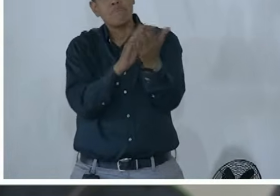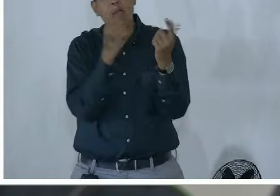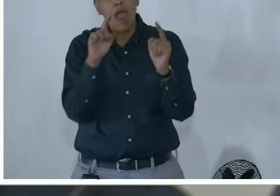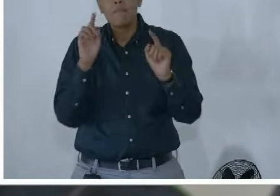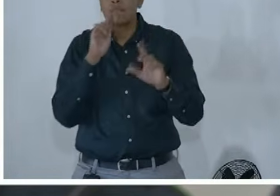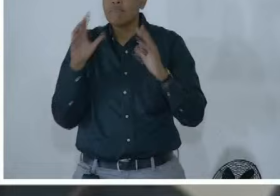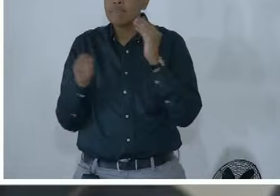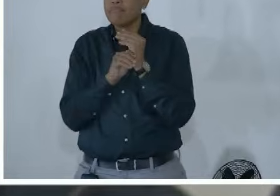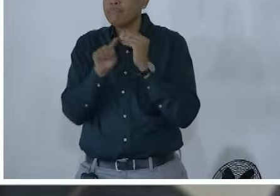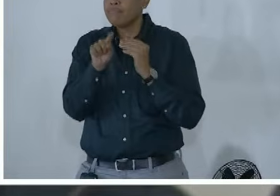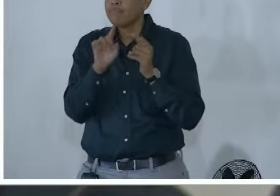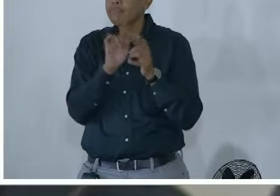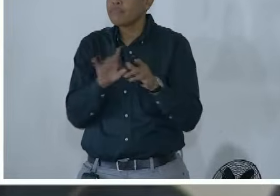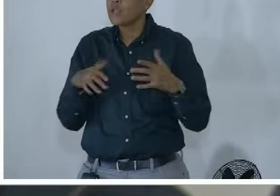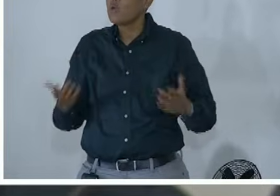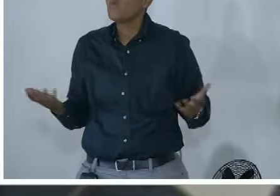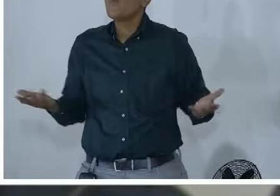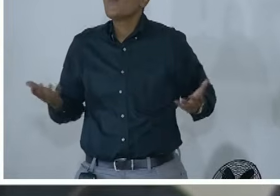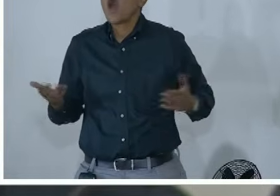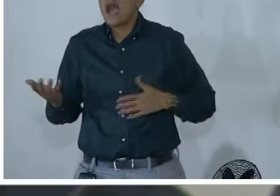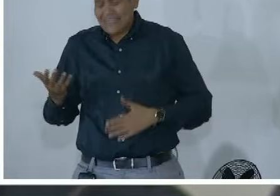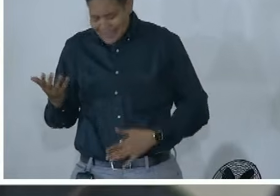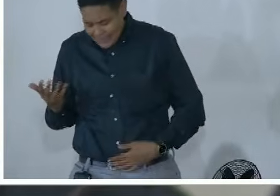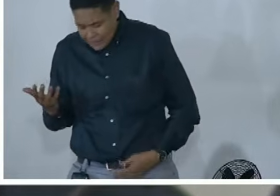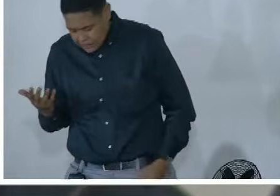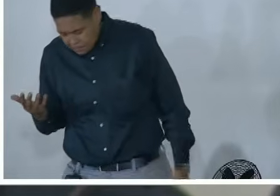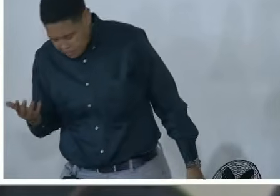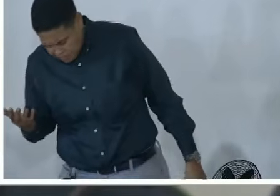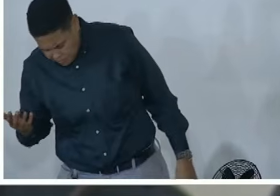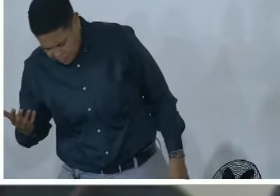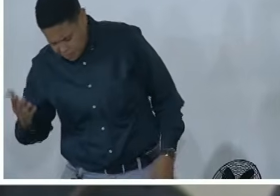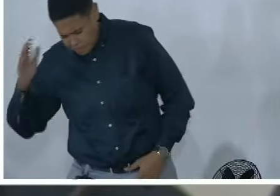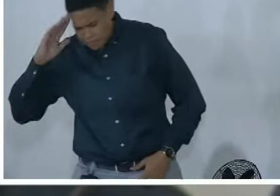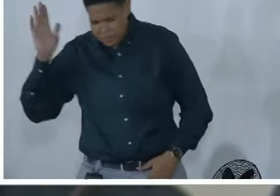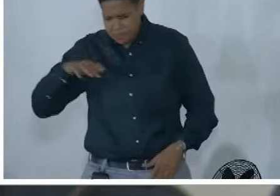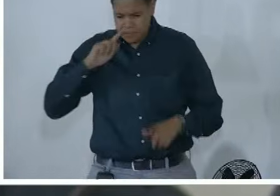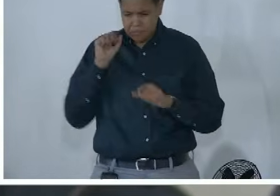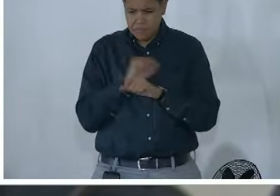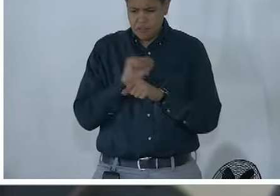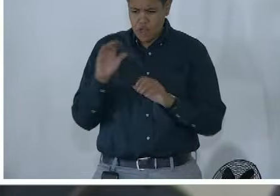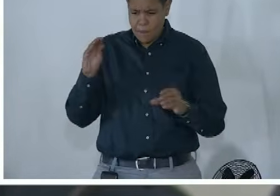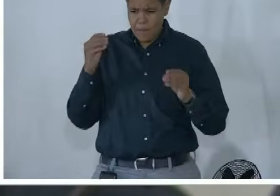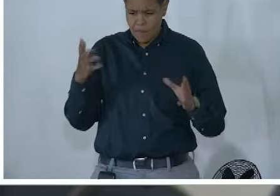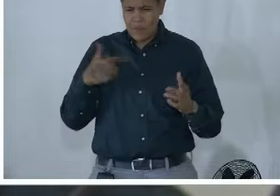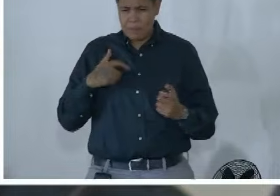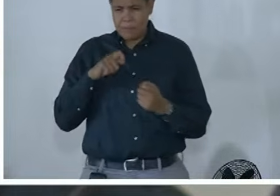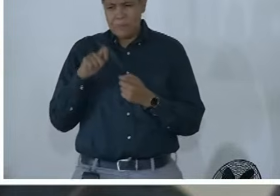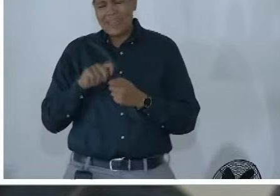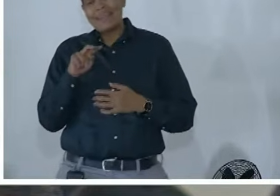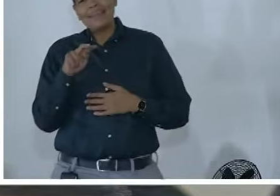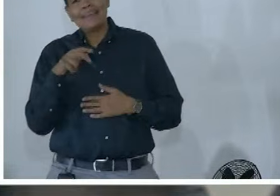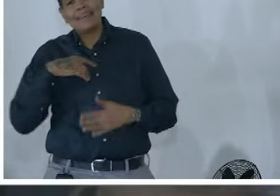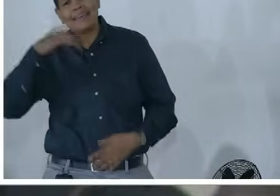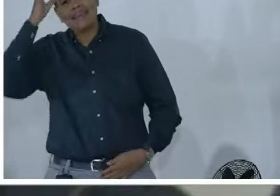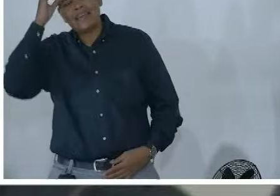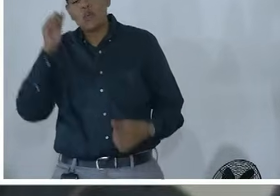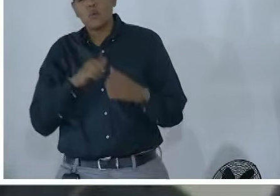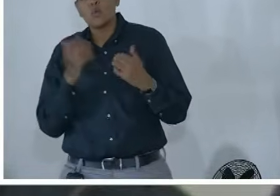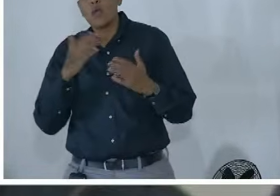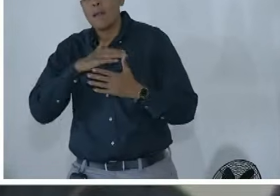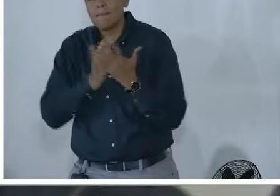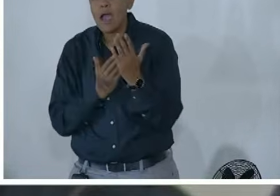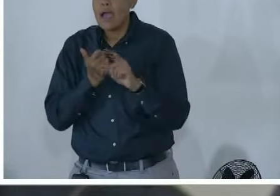In addition to all that is provided, I'm particularly taken with